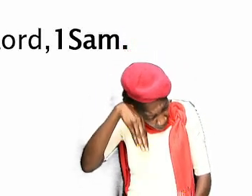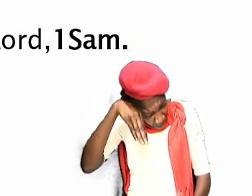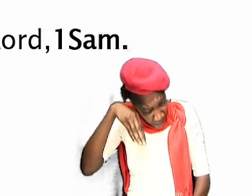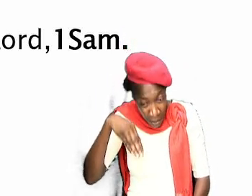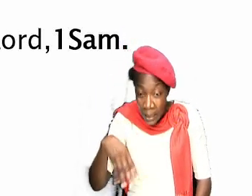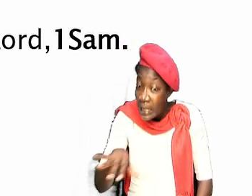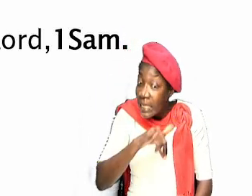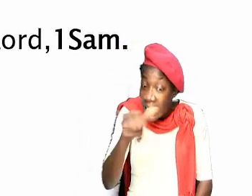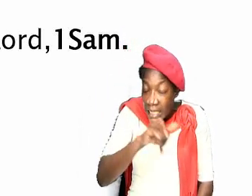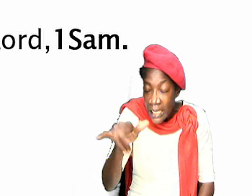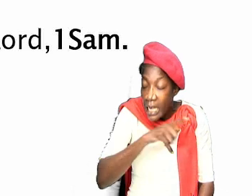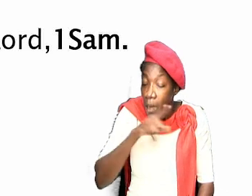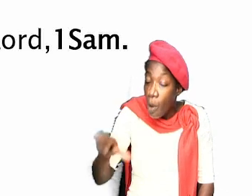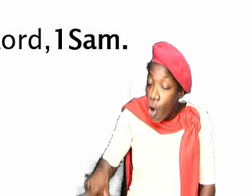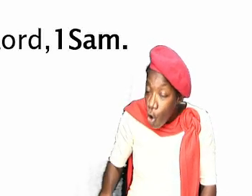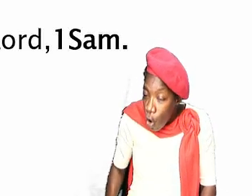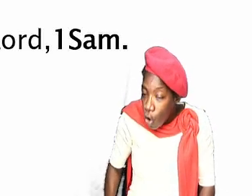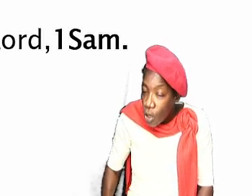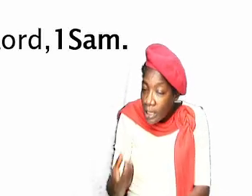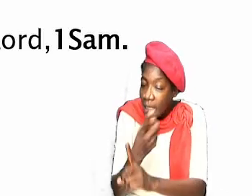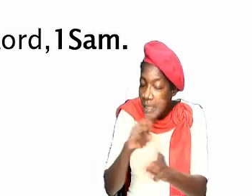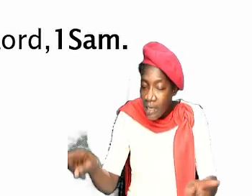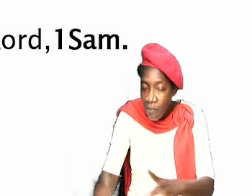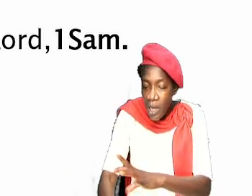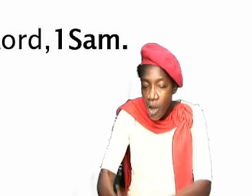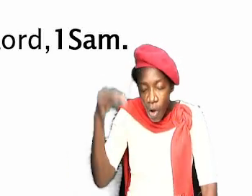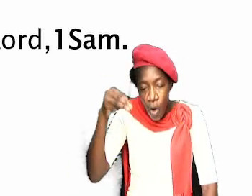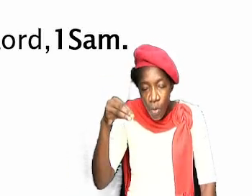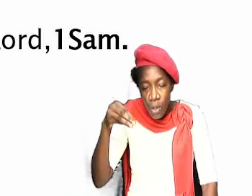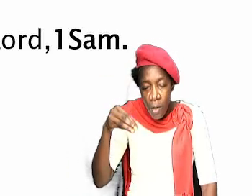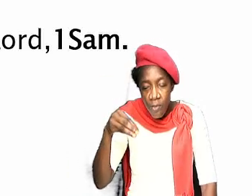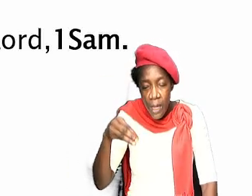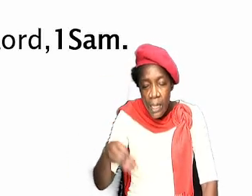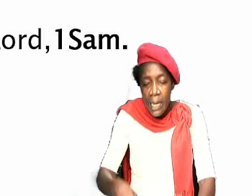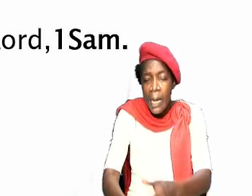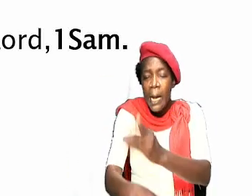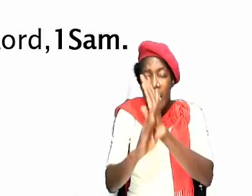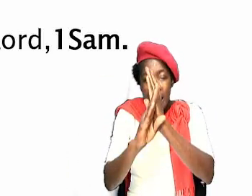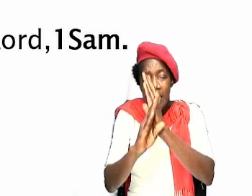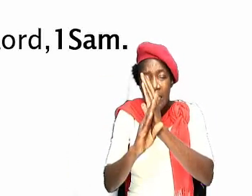deliver me out of the hand of the Philistine.